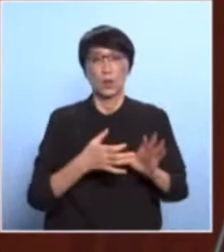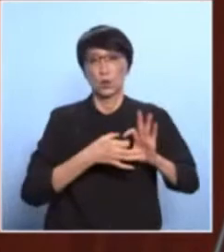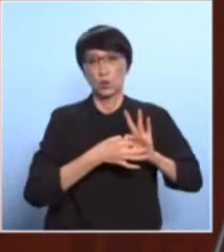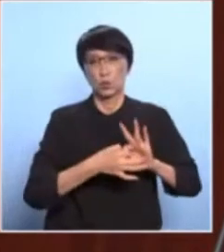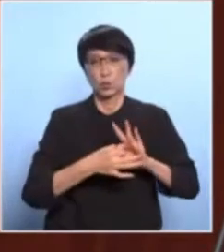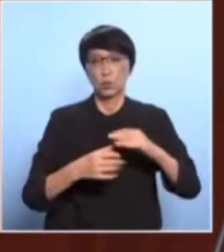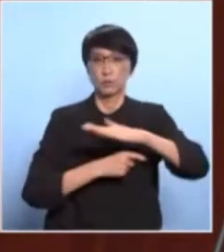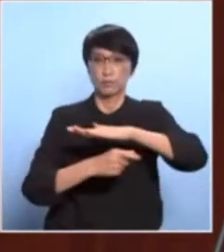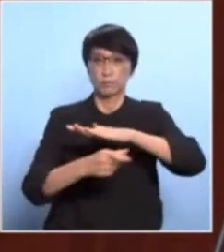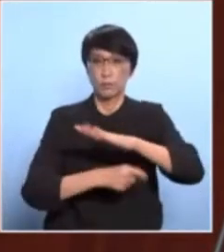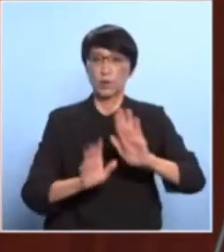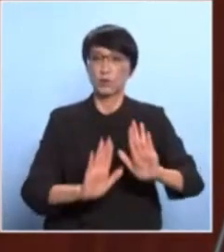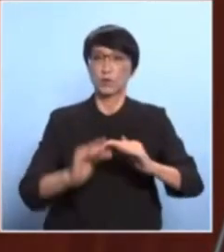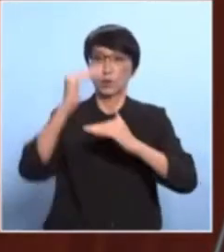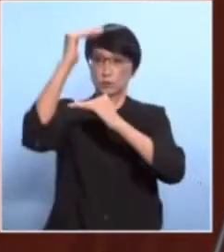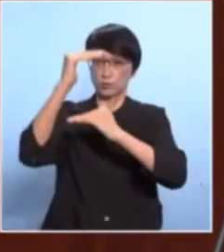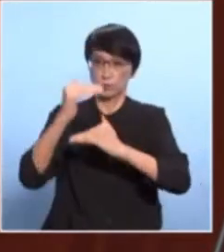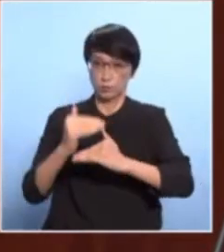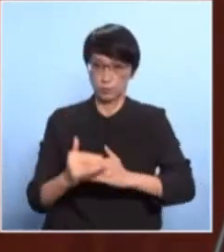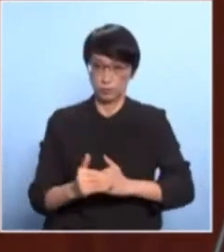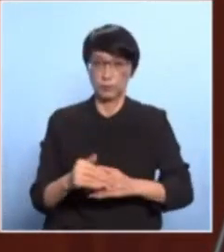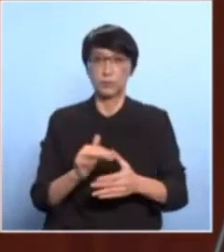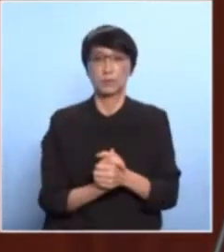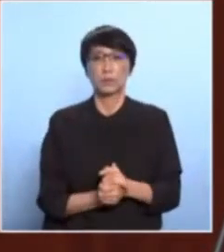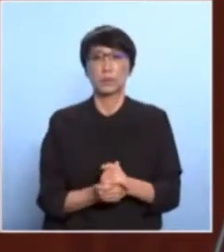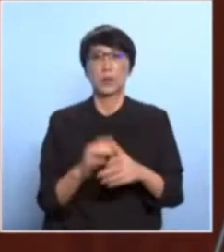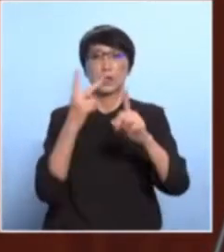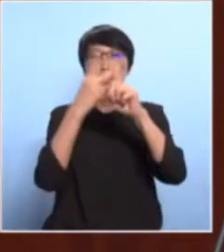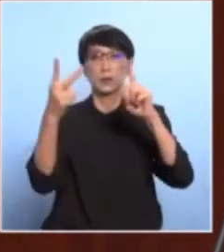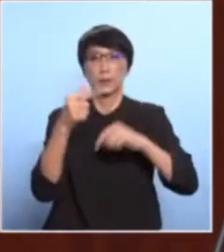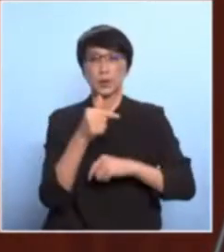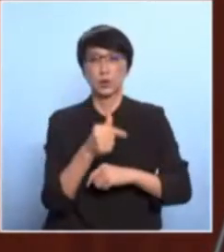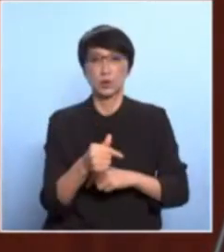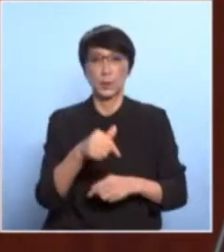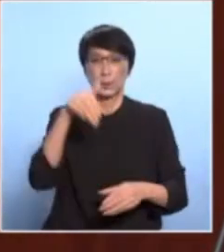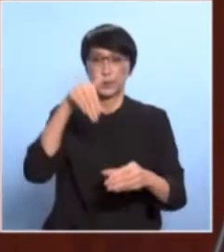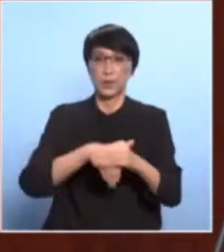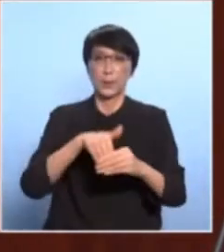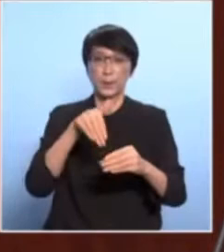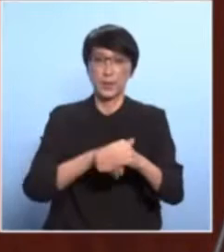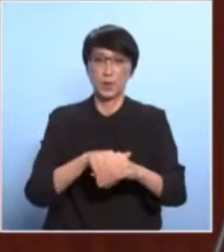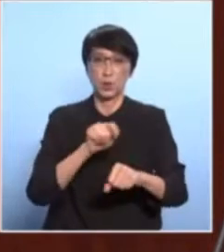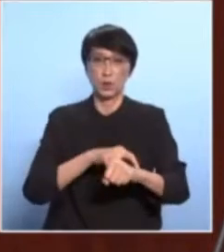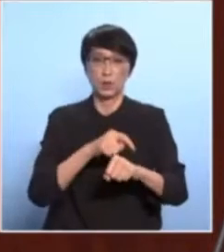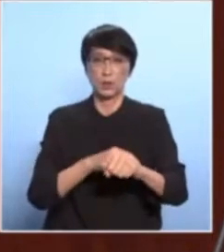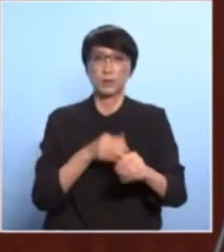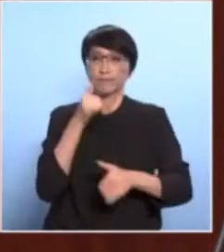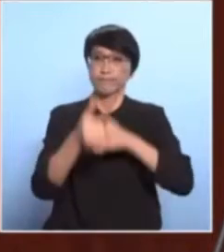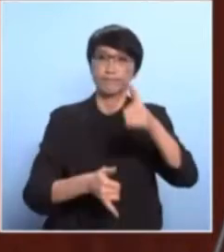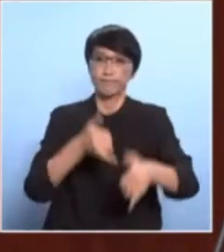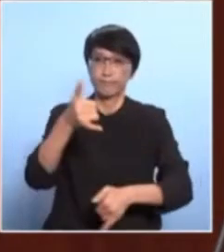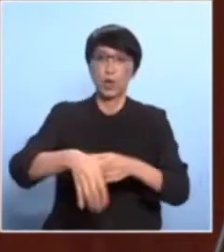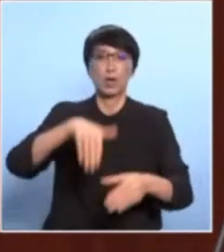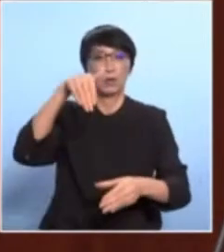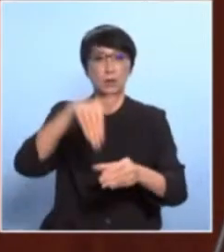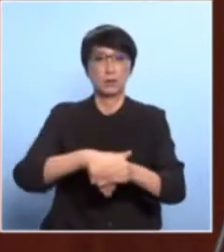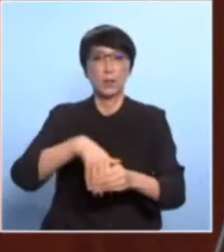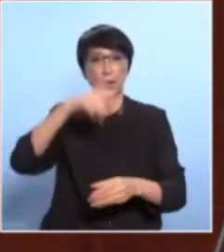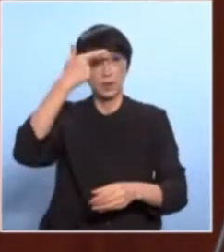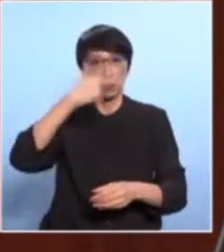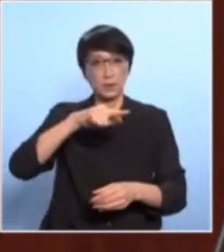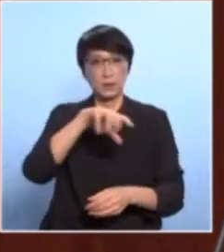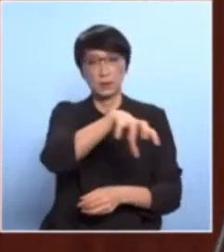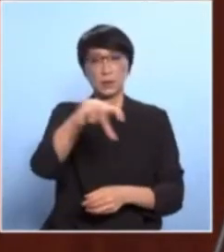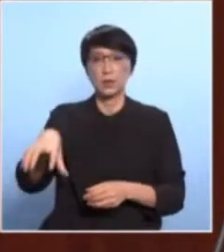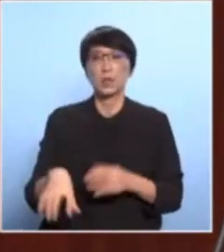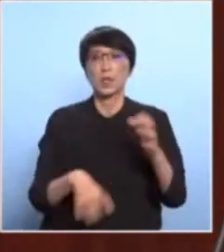government will ensure that the 7th-term district council elections are conducted in a fair, just, safe, clean, and orderly manner. I call